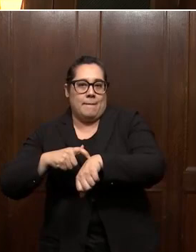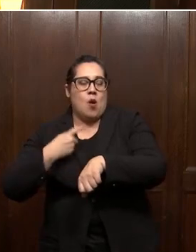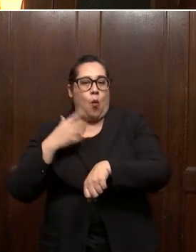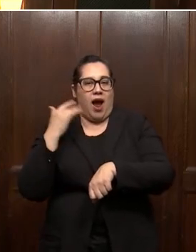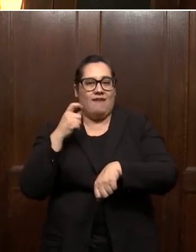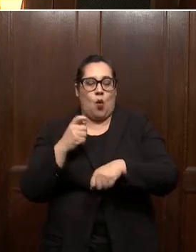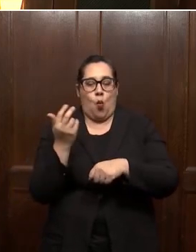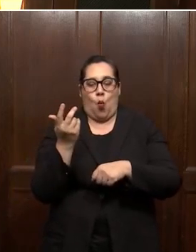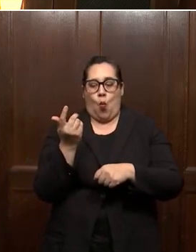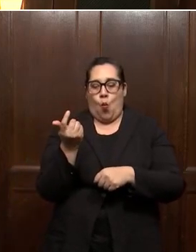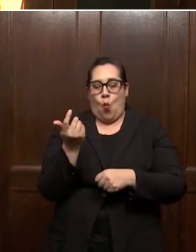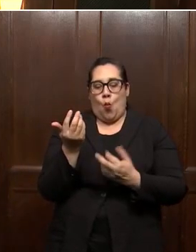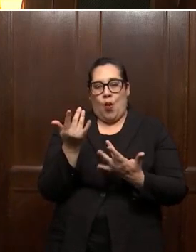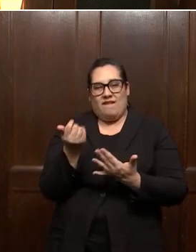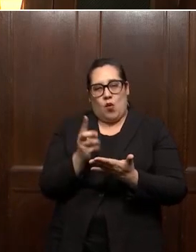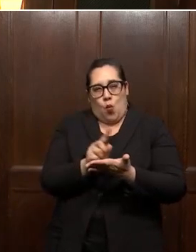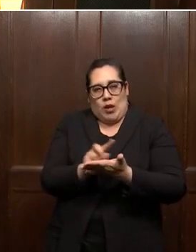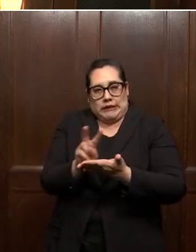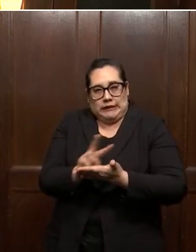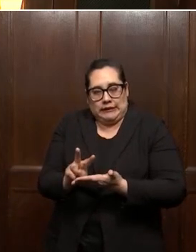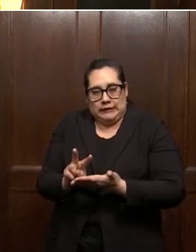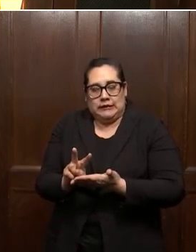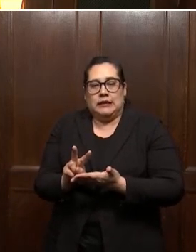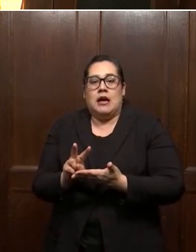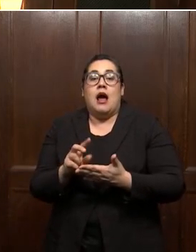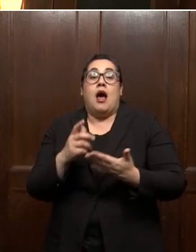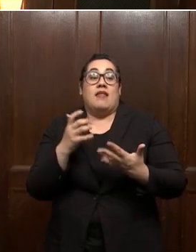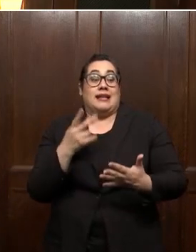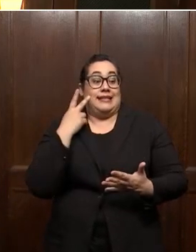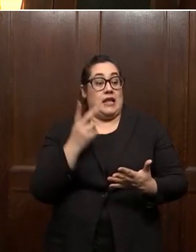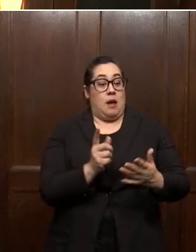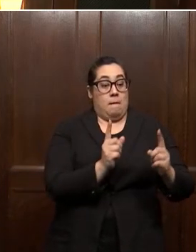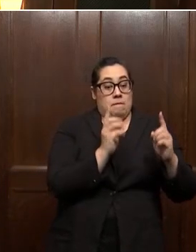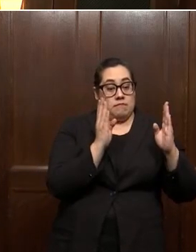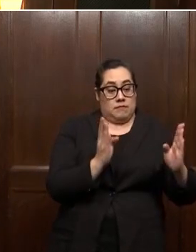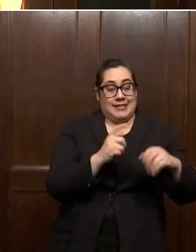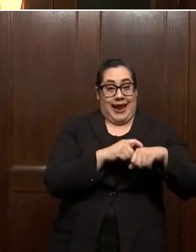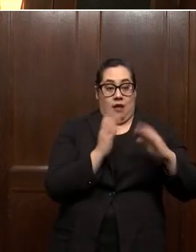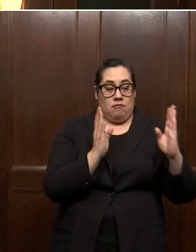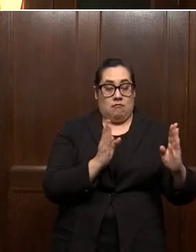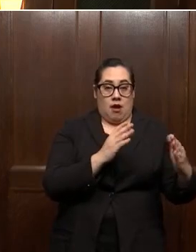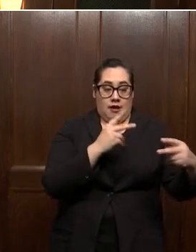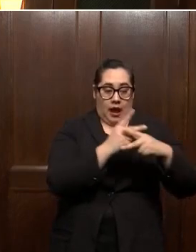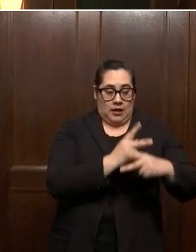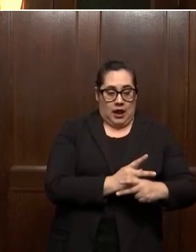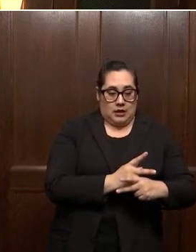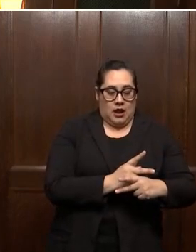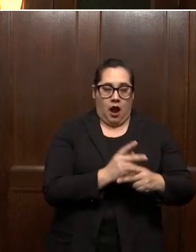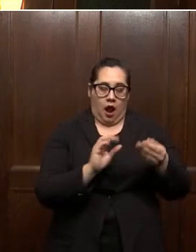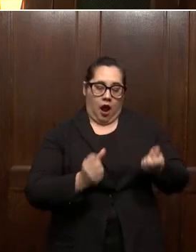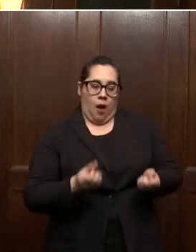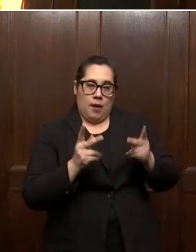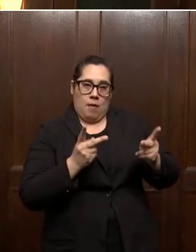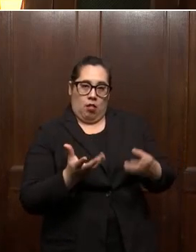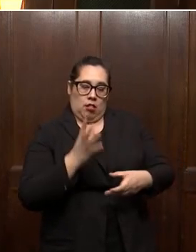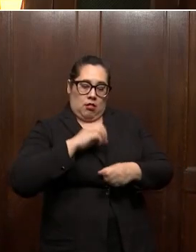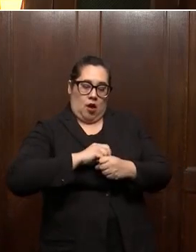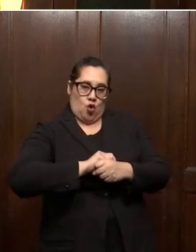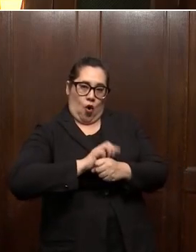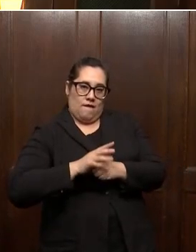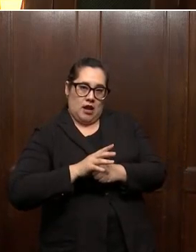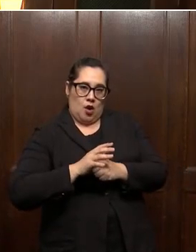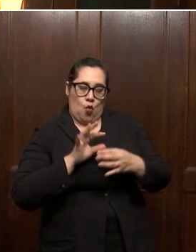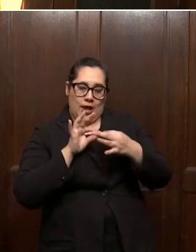need to wait a couple more weeks to take the moment in time when we were calculating the number of people who were carrying COVID-19